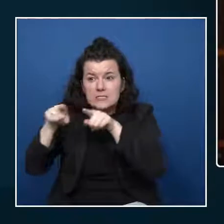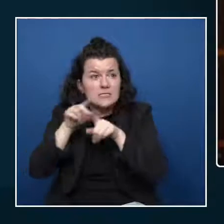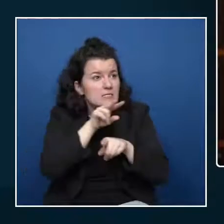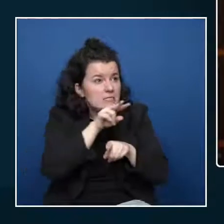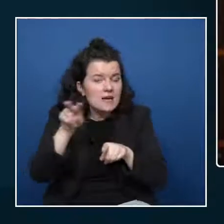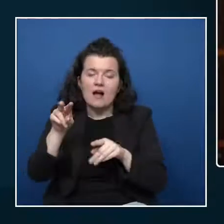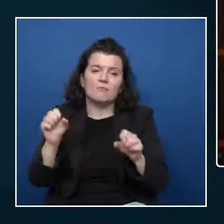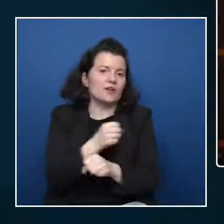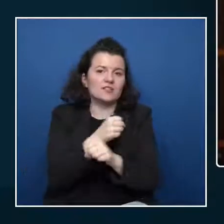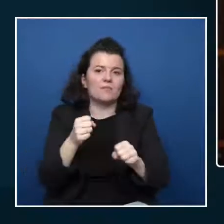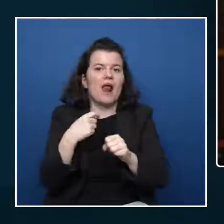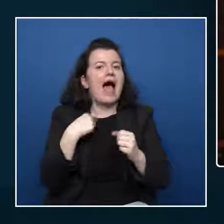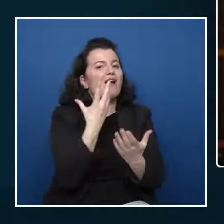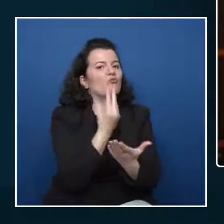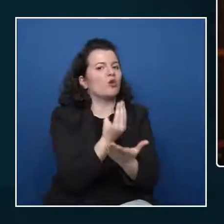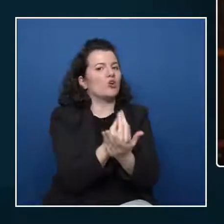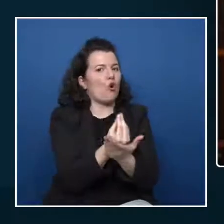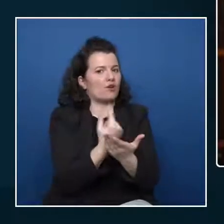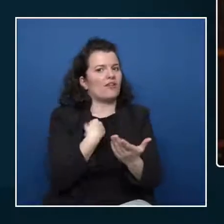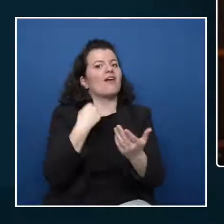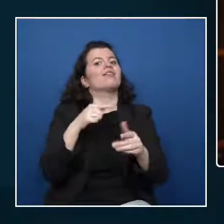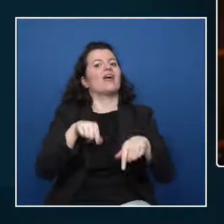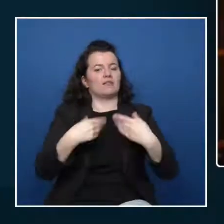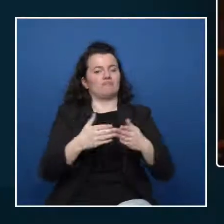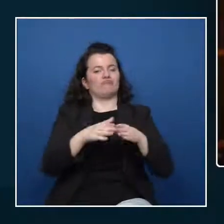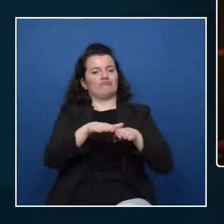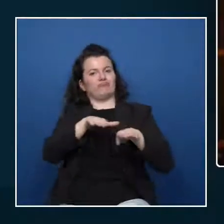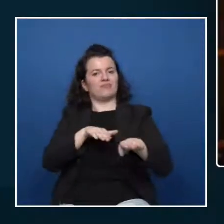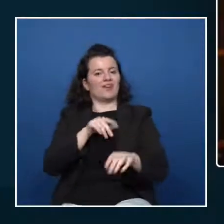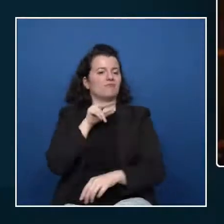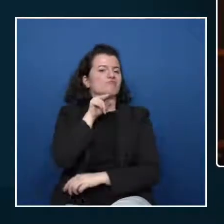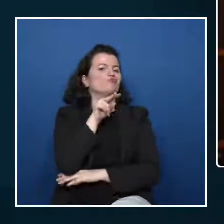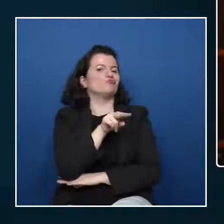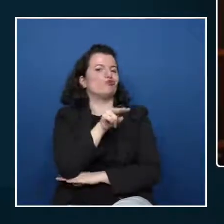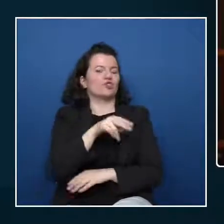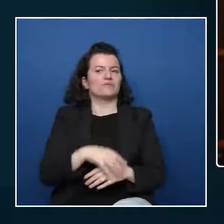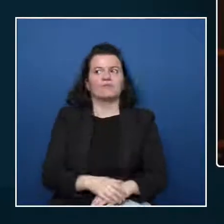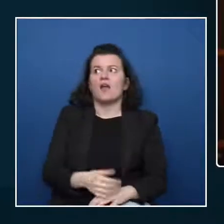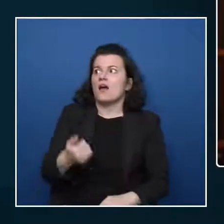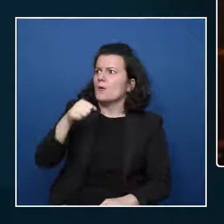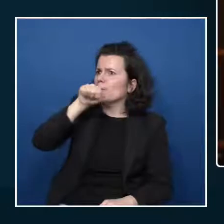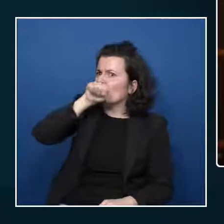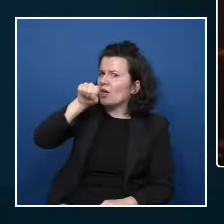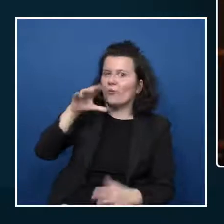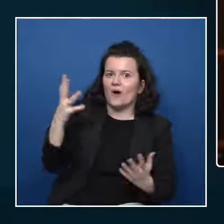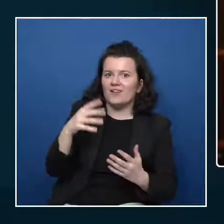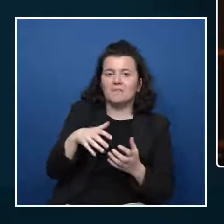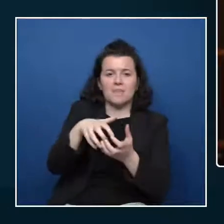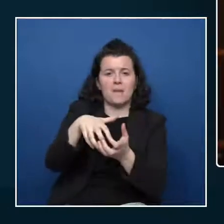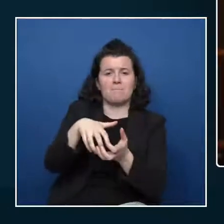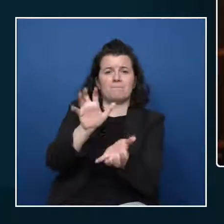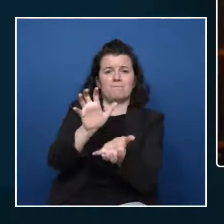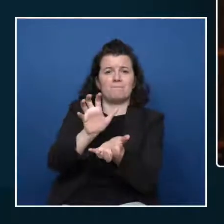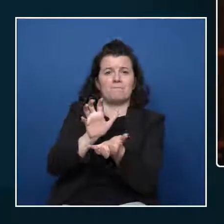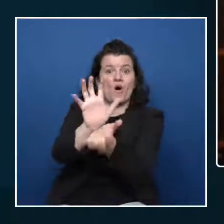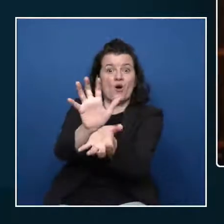My favorite thing, I have to say, was seeing the Pokemons in 3D.